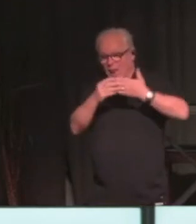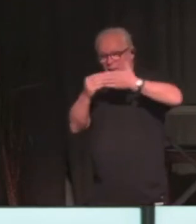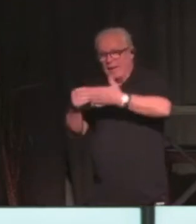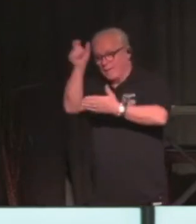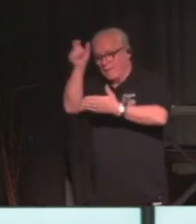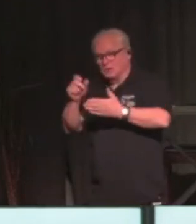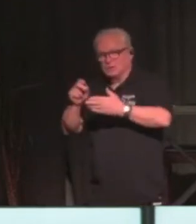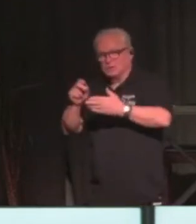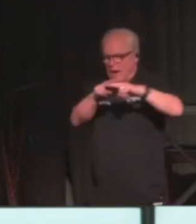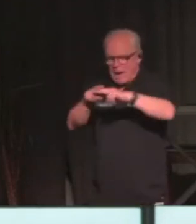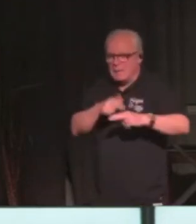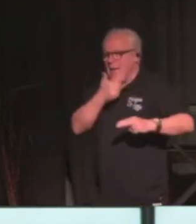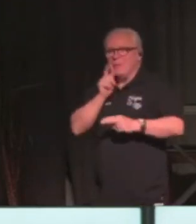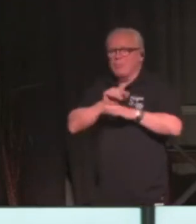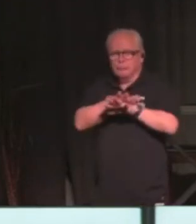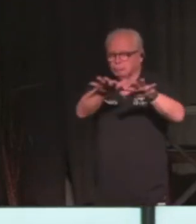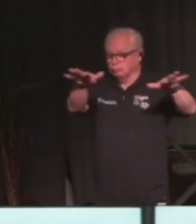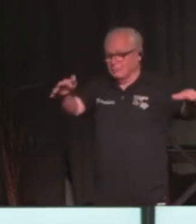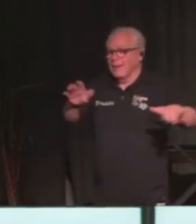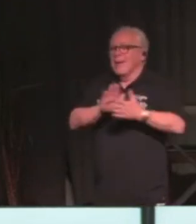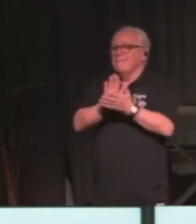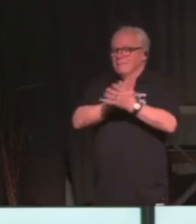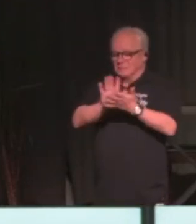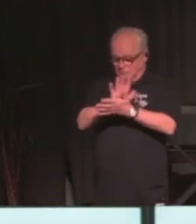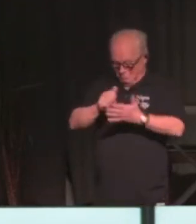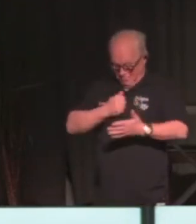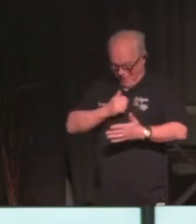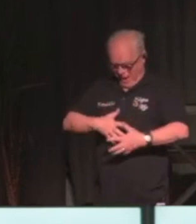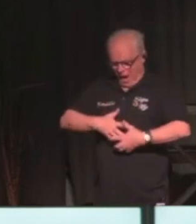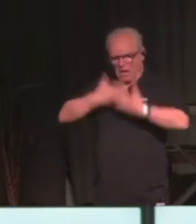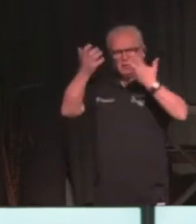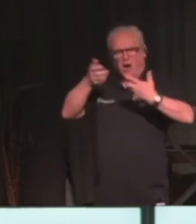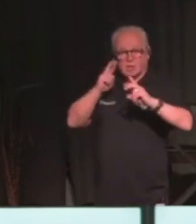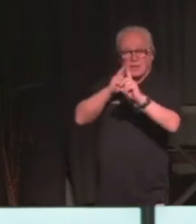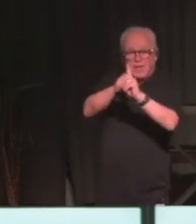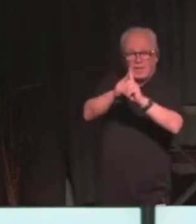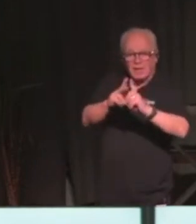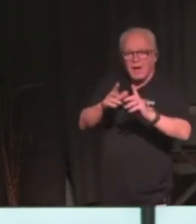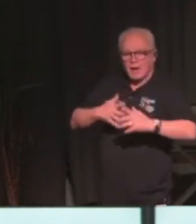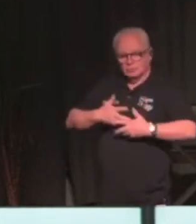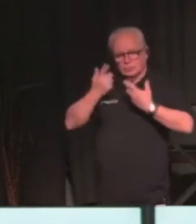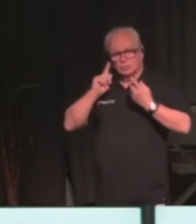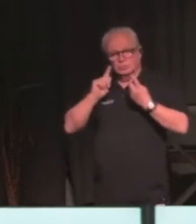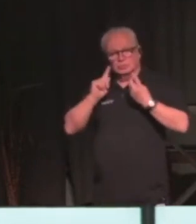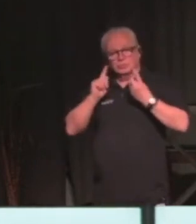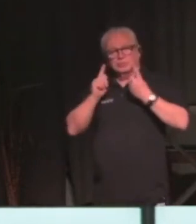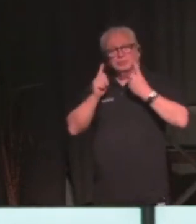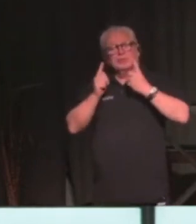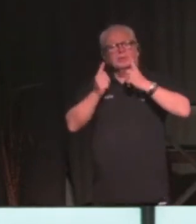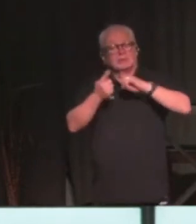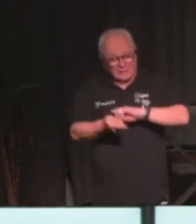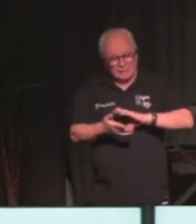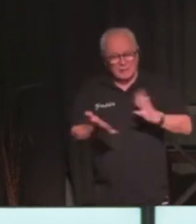of a family, of a people. And then that anger, the anger that is aroused by what's going on, gives way.